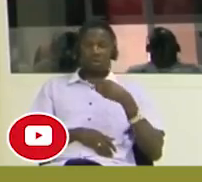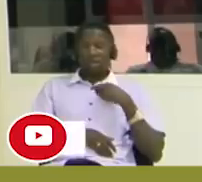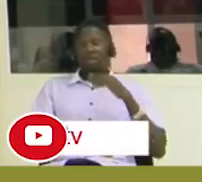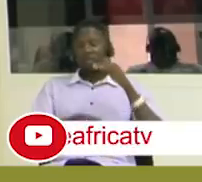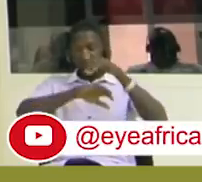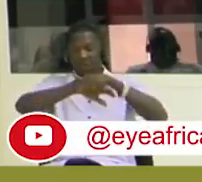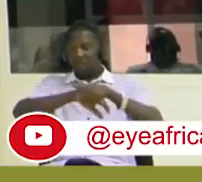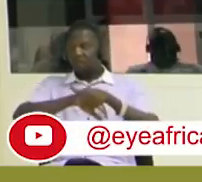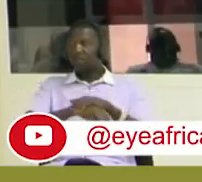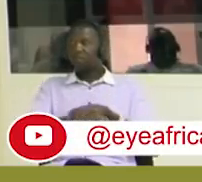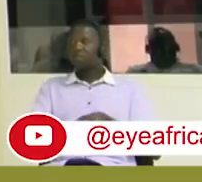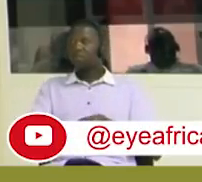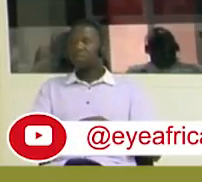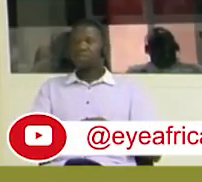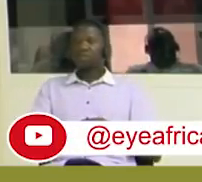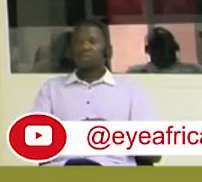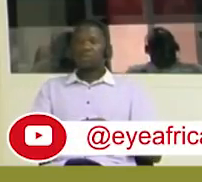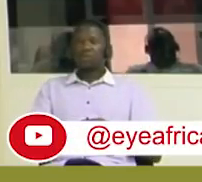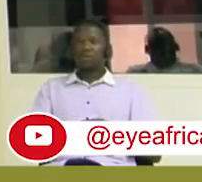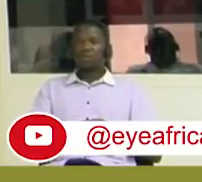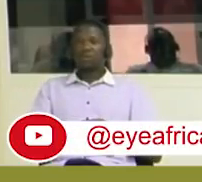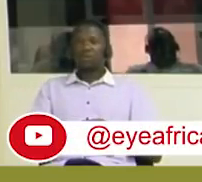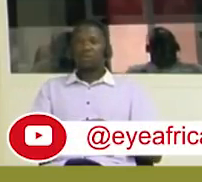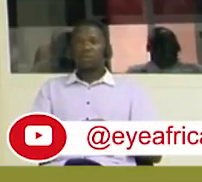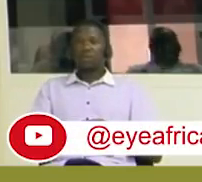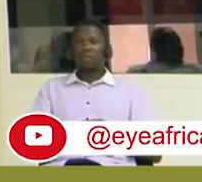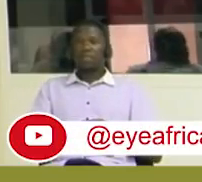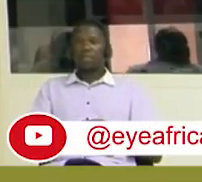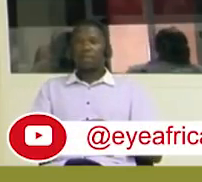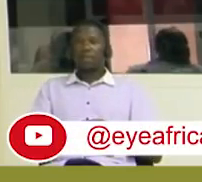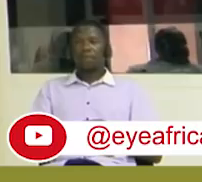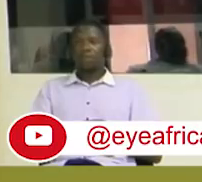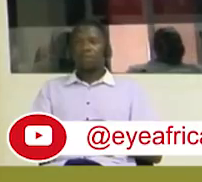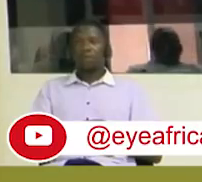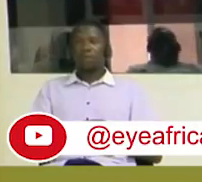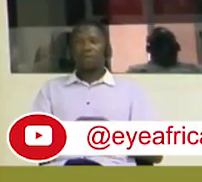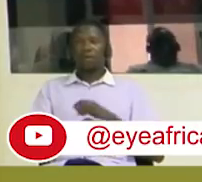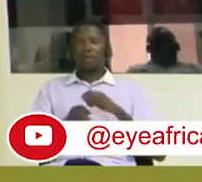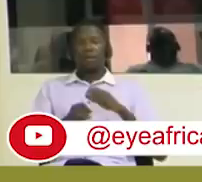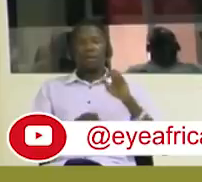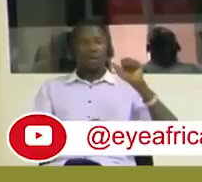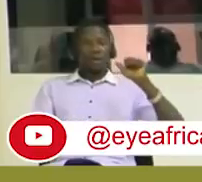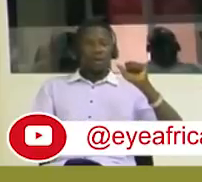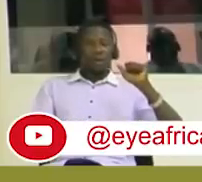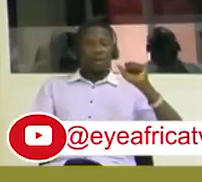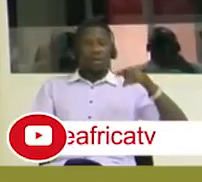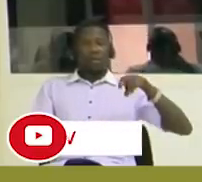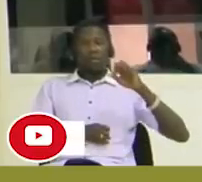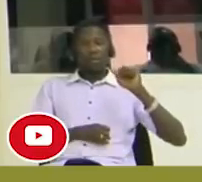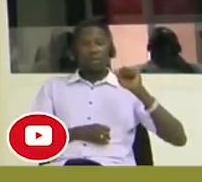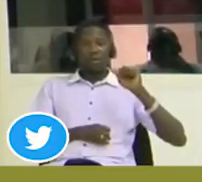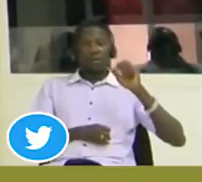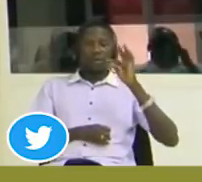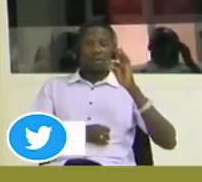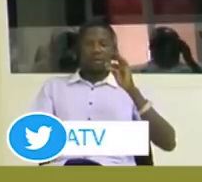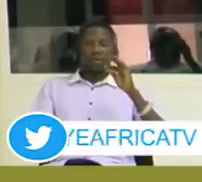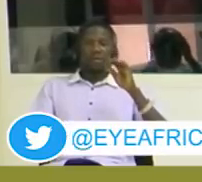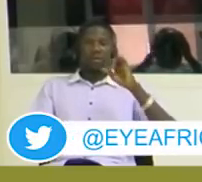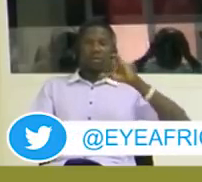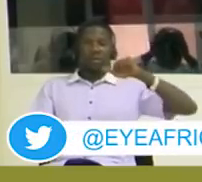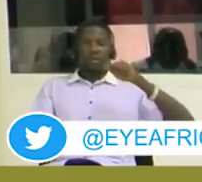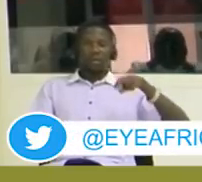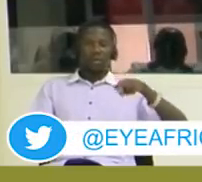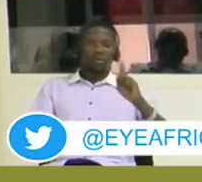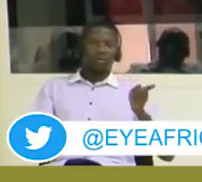It could not have been that night. Ahmed Jangom said he saw you there that night. You deny it.